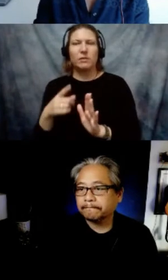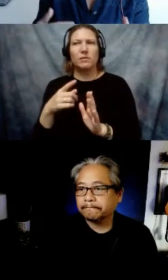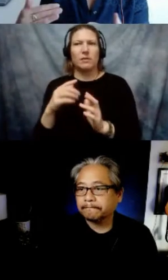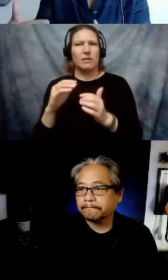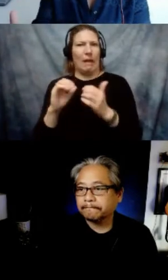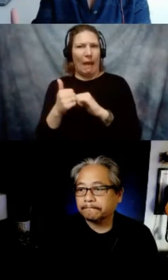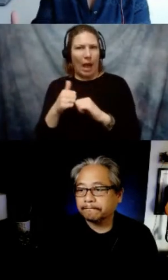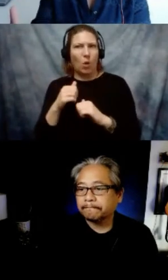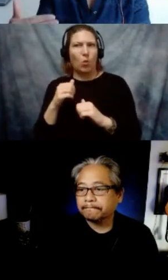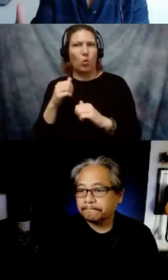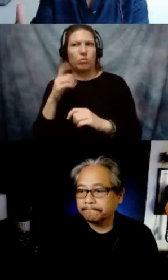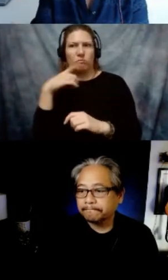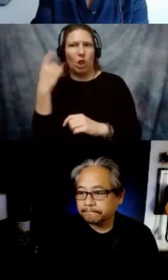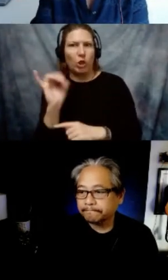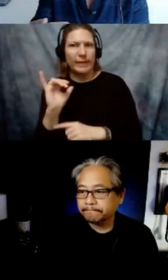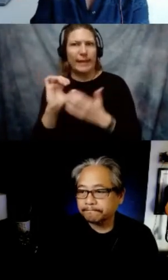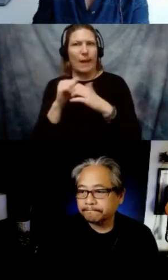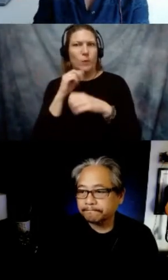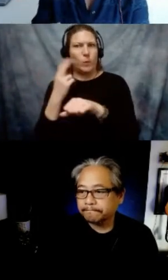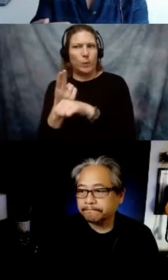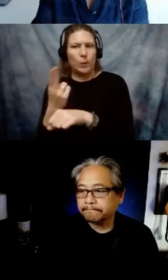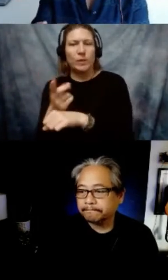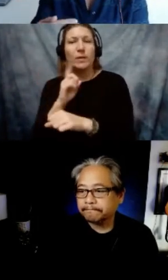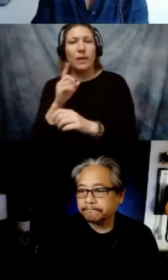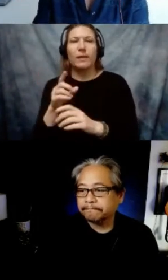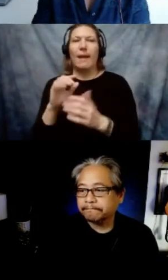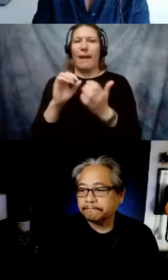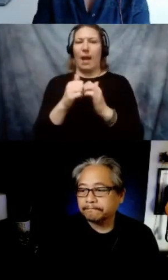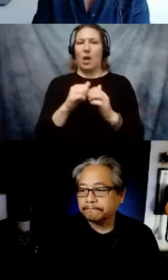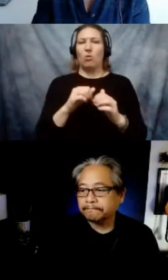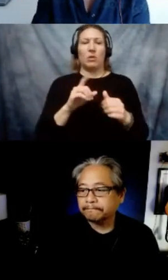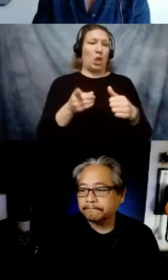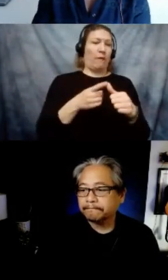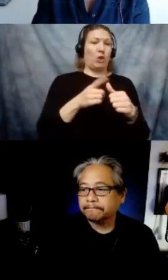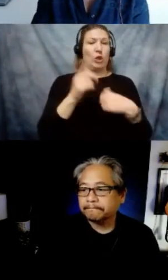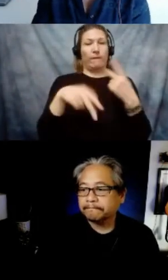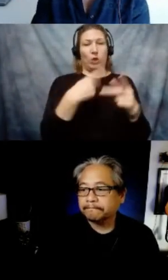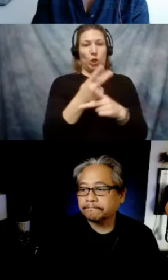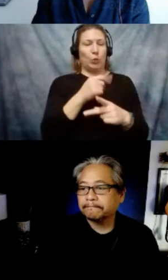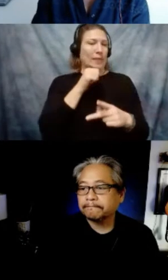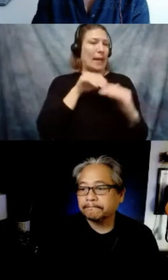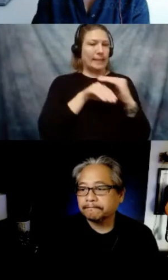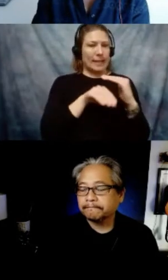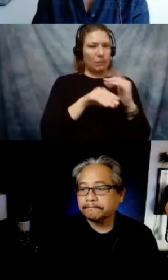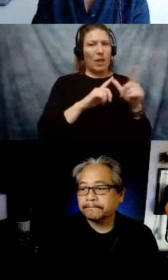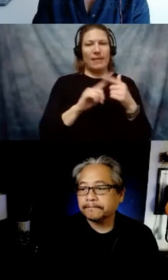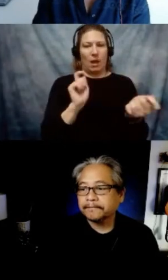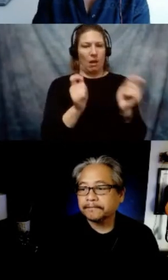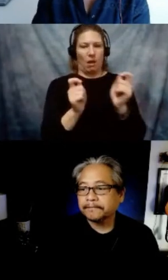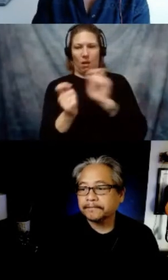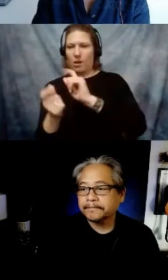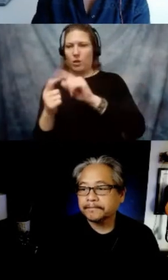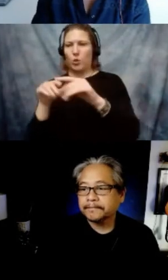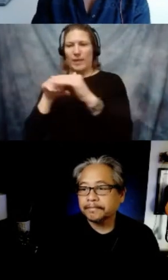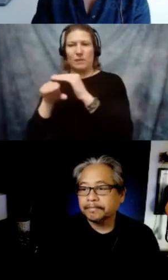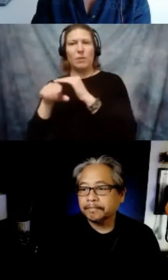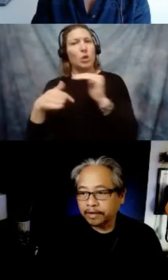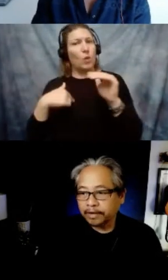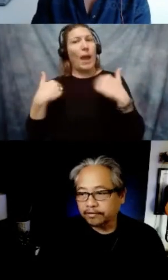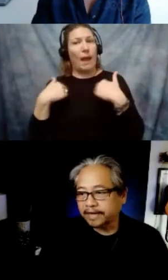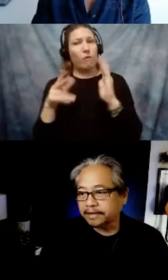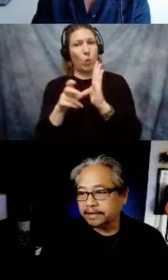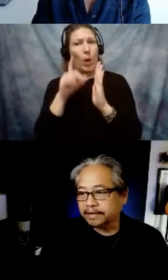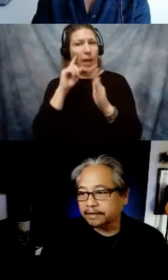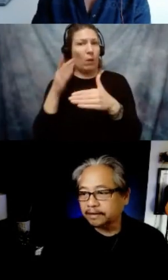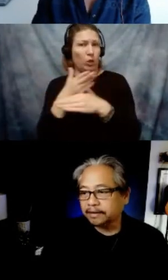accessible. So again, yes, I have got some recordings of that I can share. Okay, great. Great. Excellent. Okay, let's see. We've got one